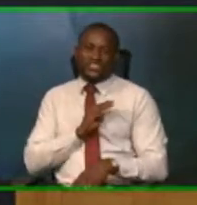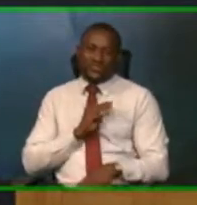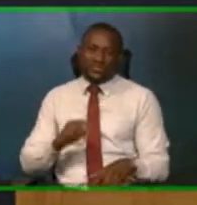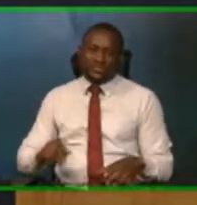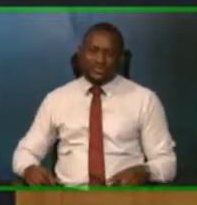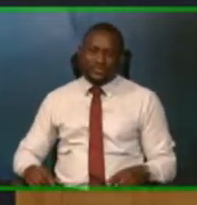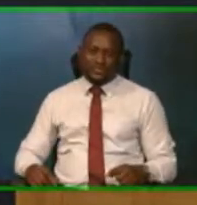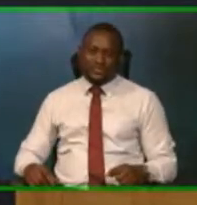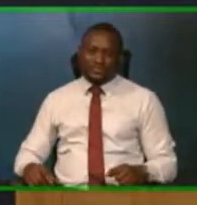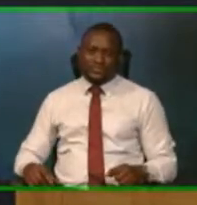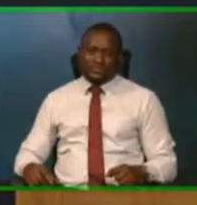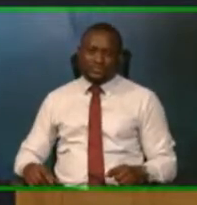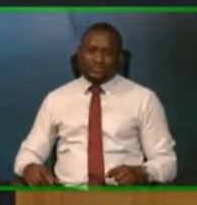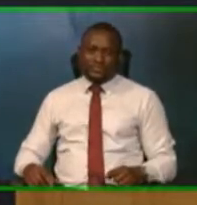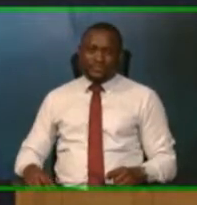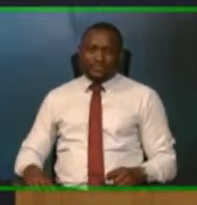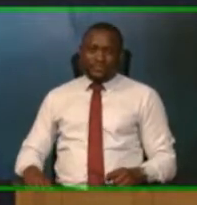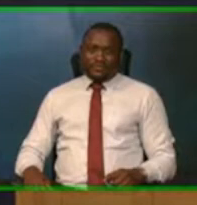Let's finish up.